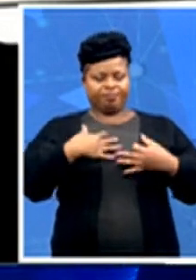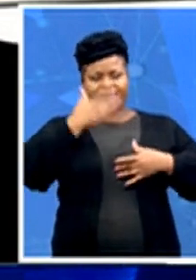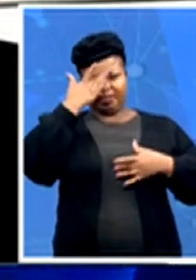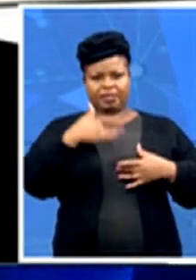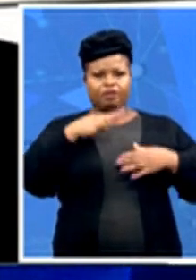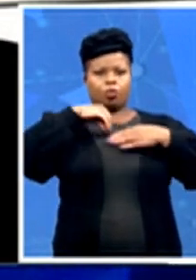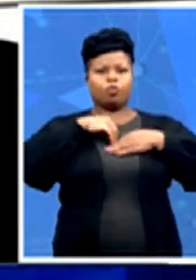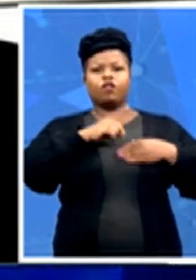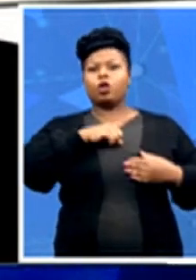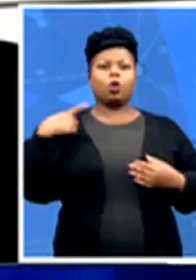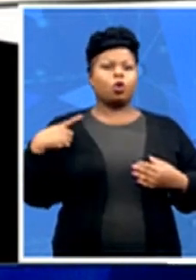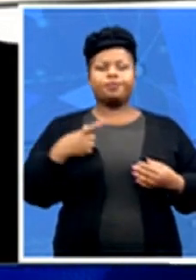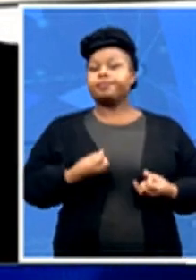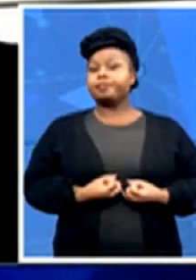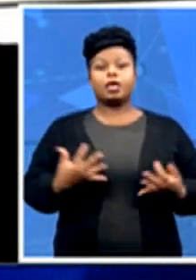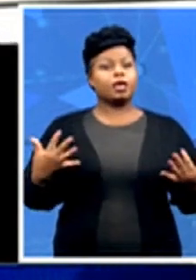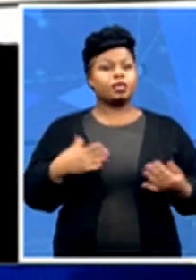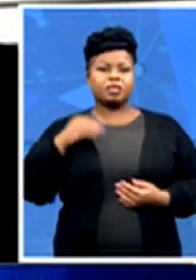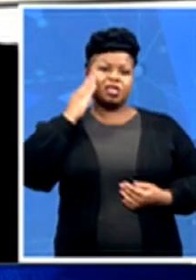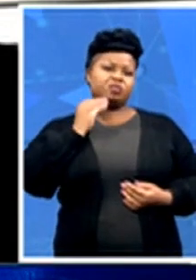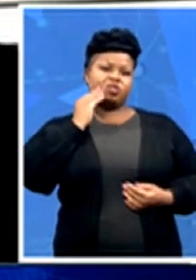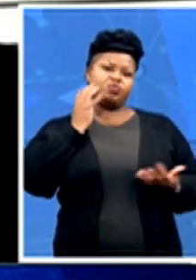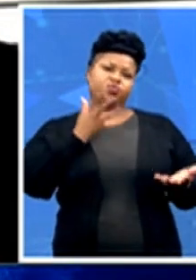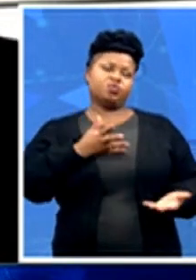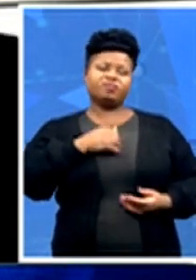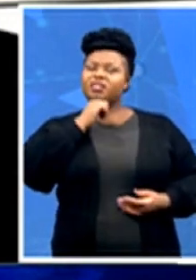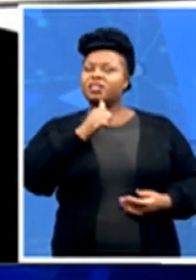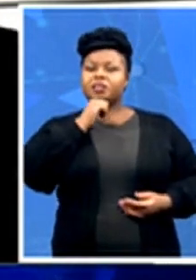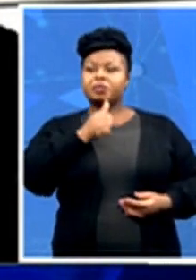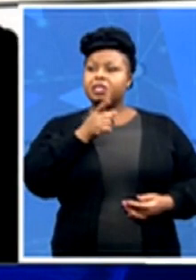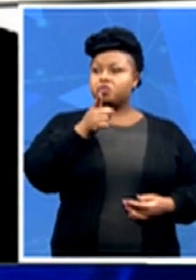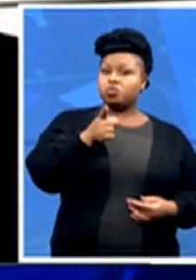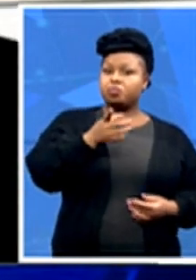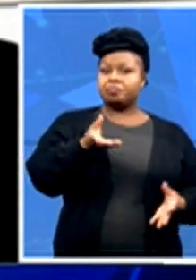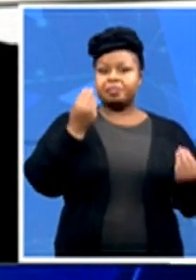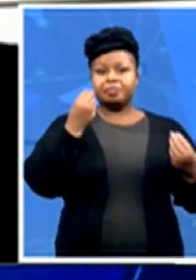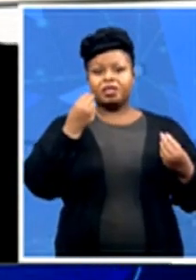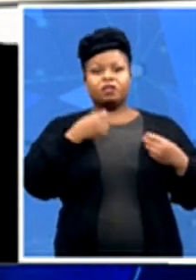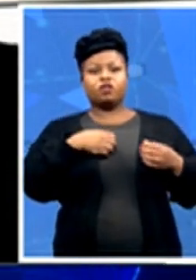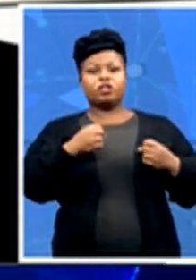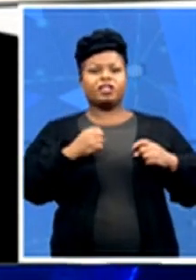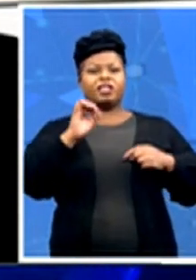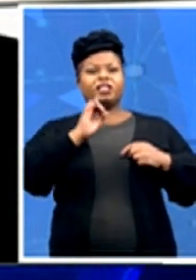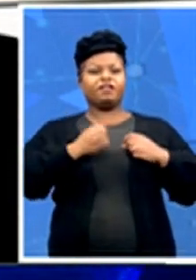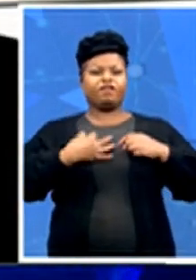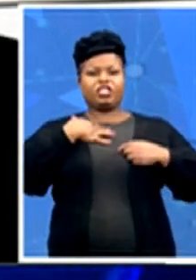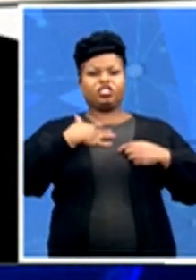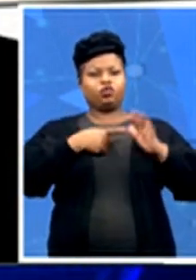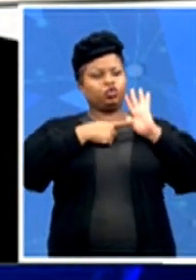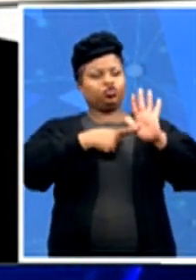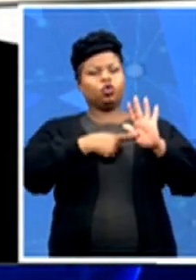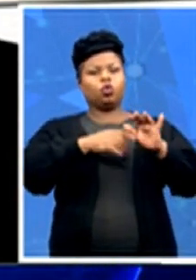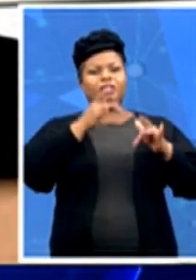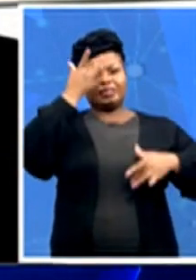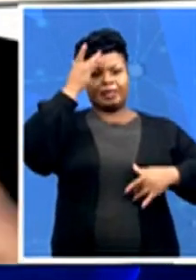it doesn't matter whether you got an asymptomatic infection or whether you had severe infection. It seems that